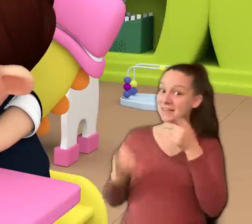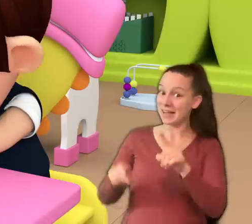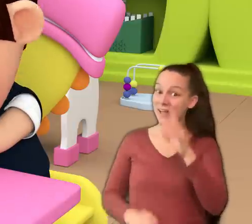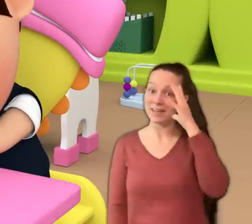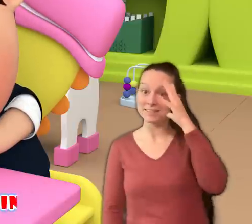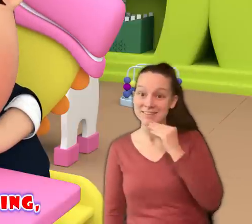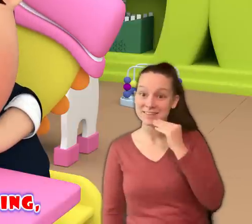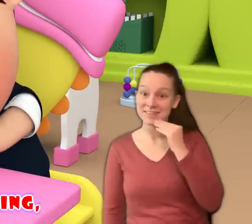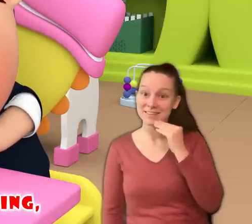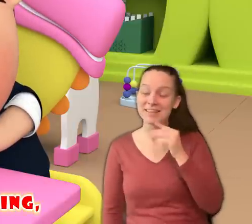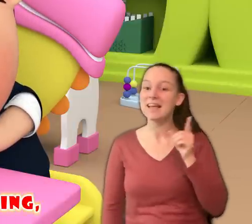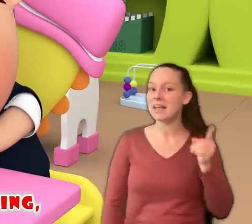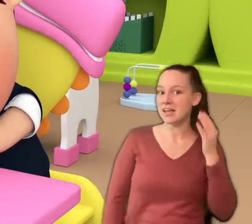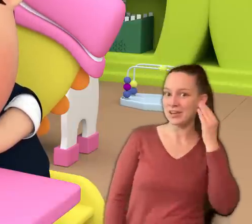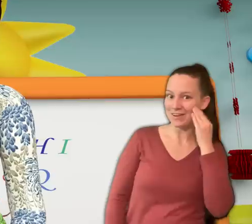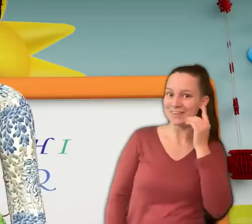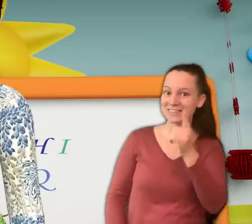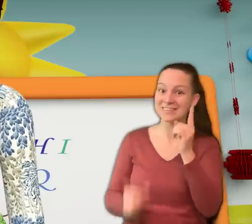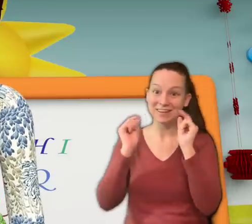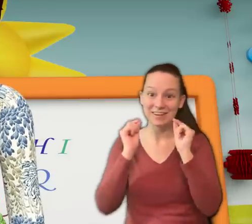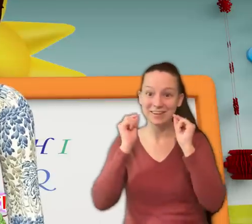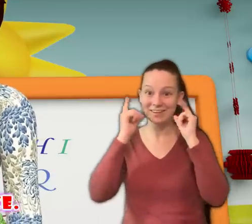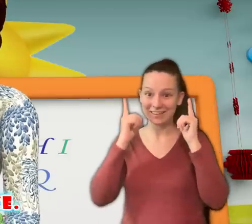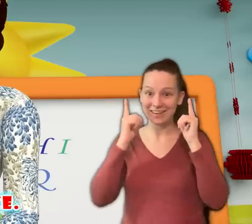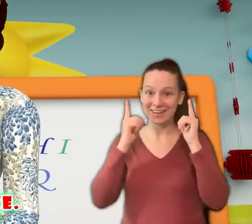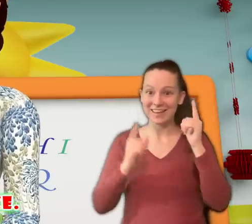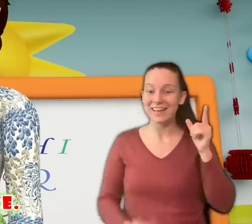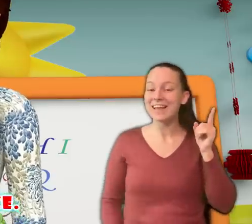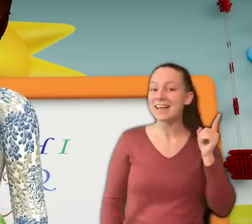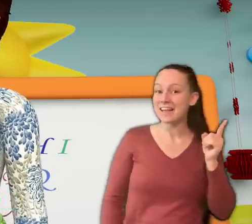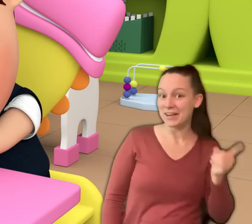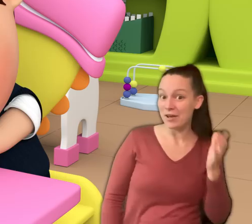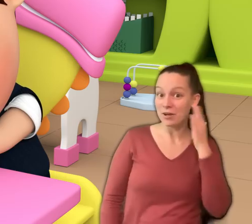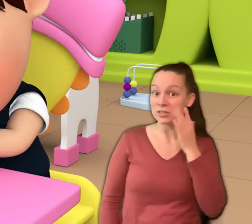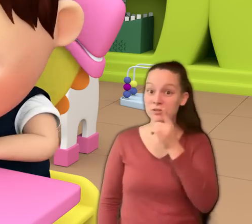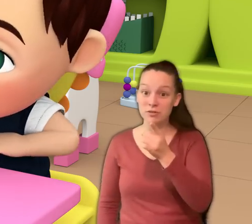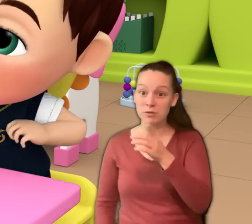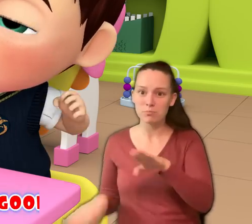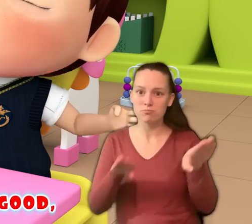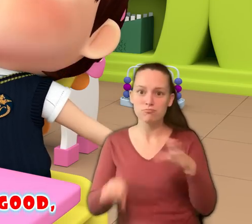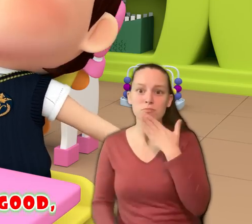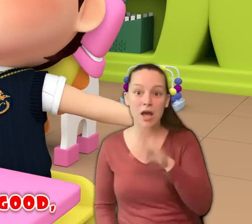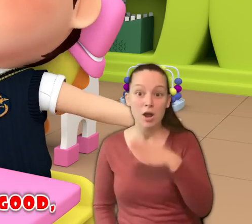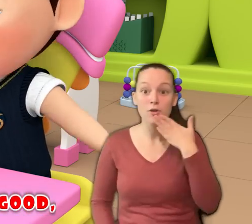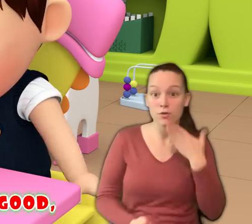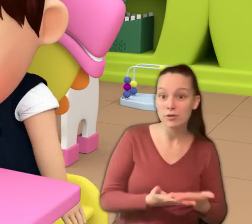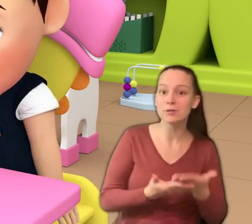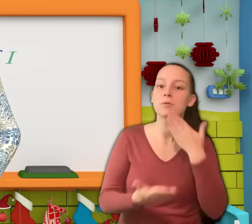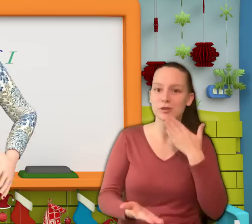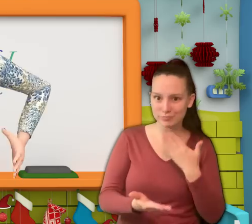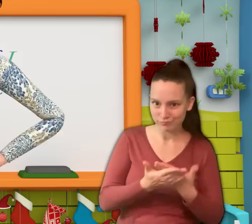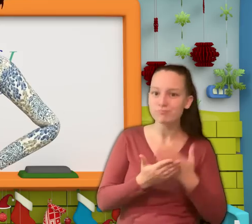he sees you when you're sleeping he knows when you're awake he knows if you've been